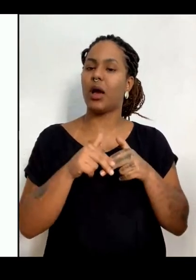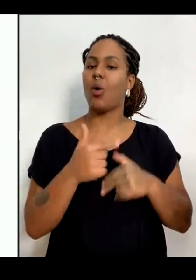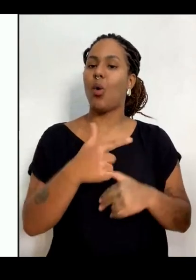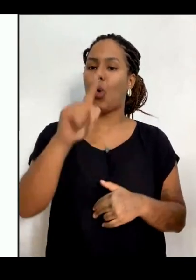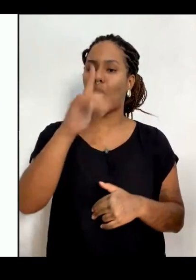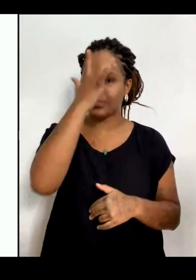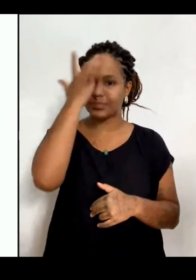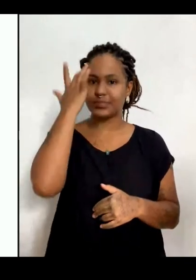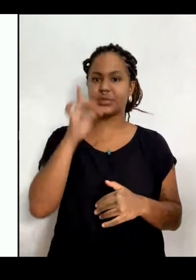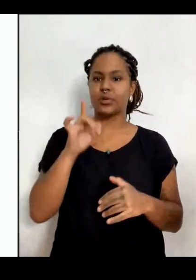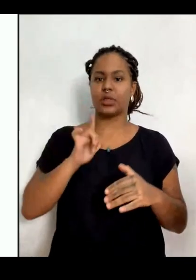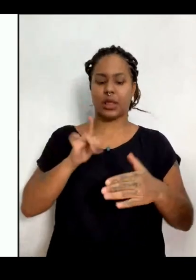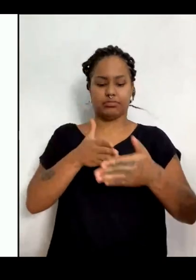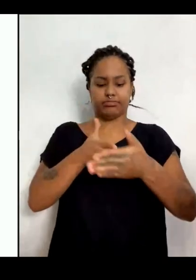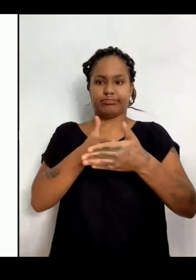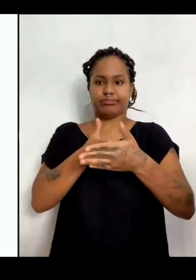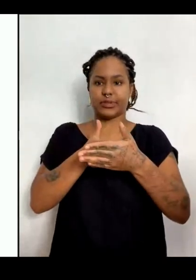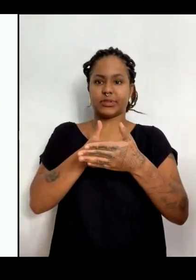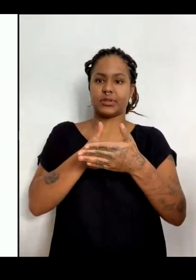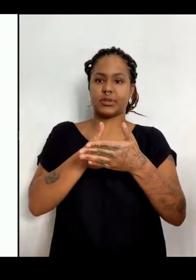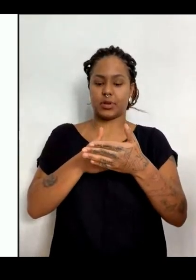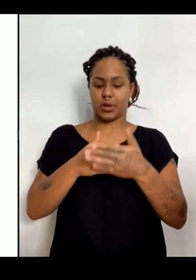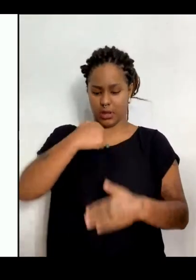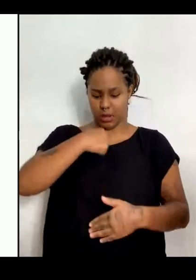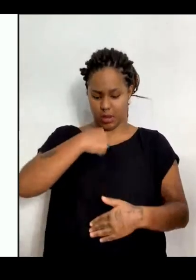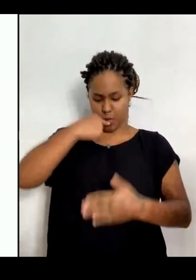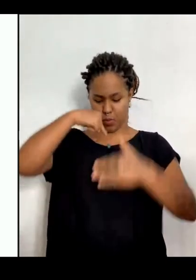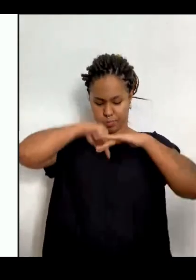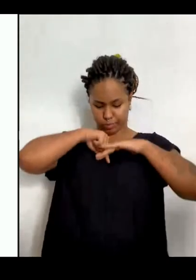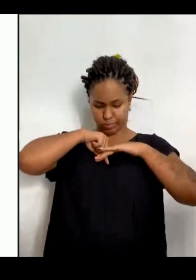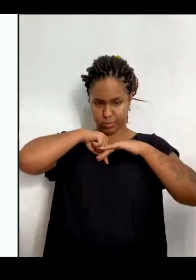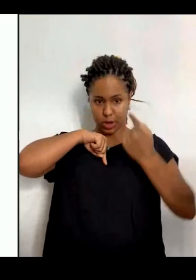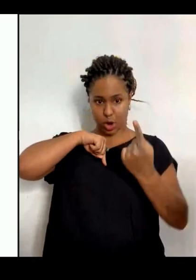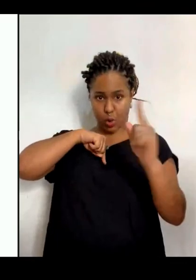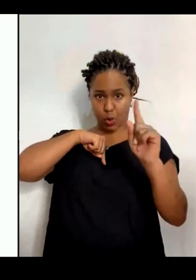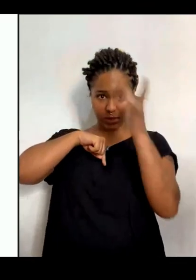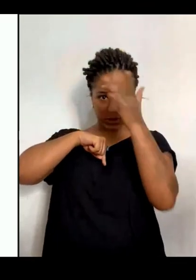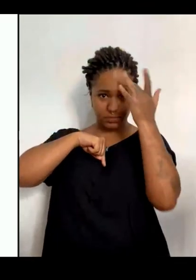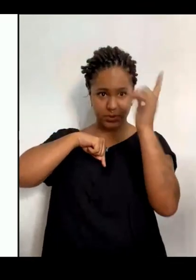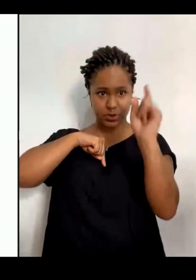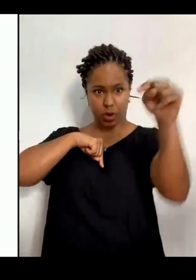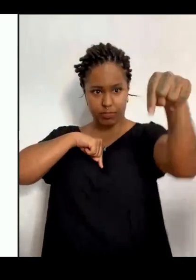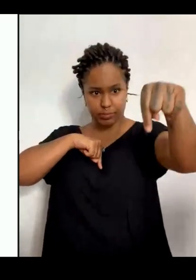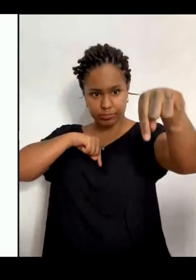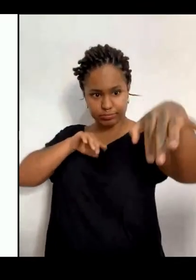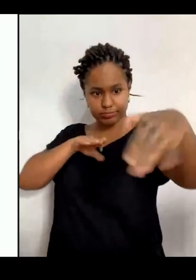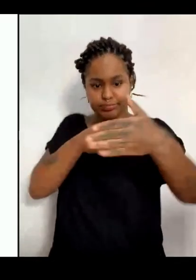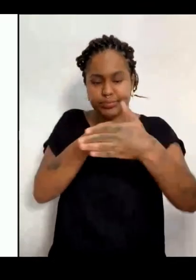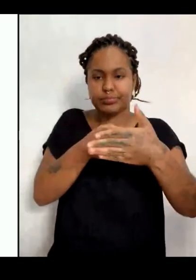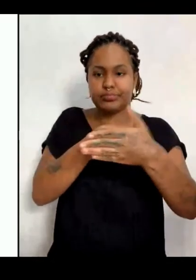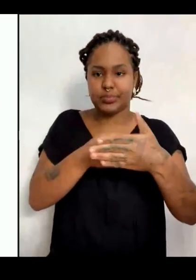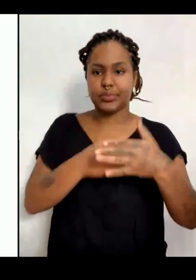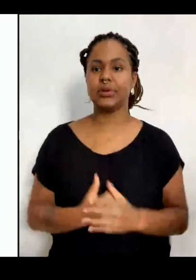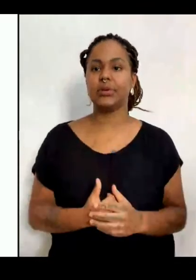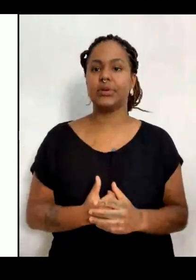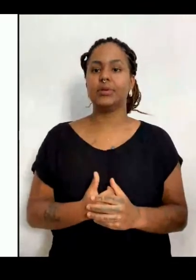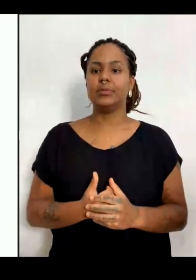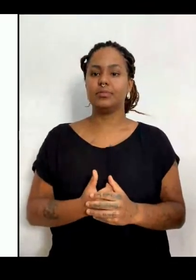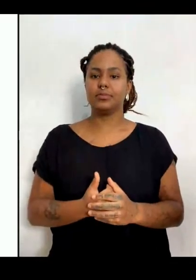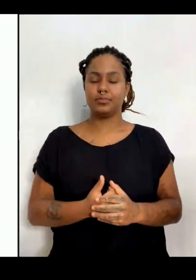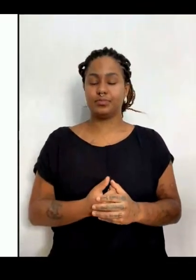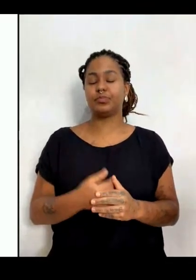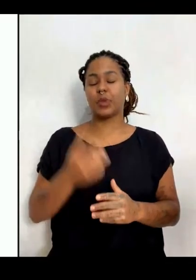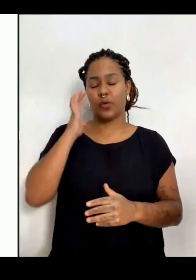political philosopher and environmental engineer Malcolm Ferdinand similarly shows that fear